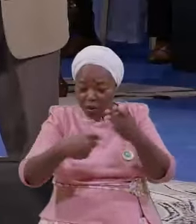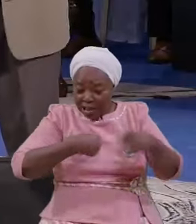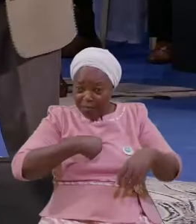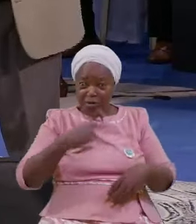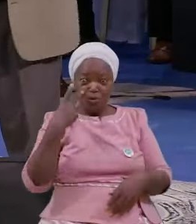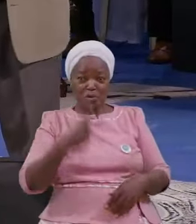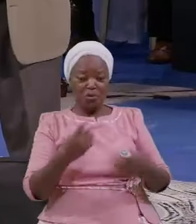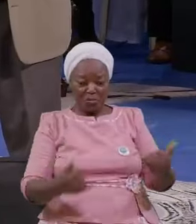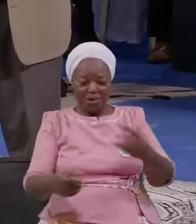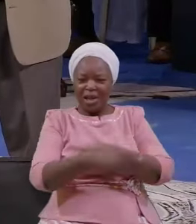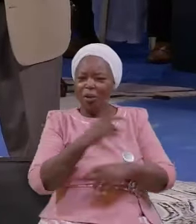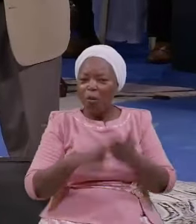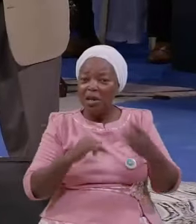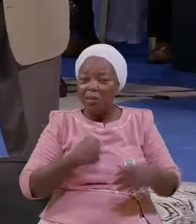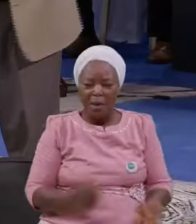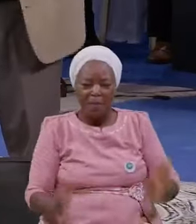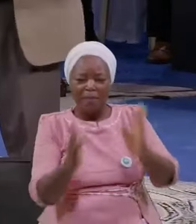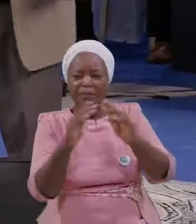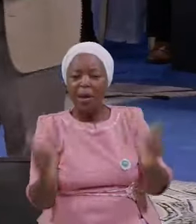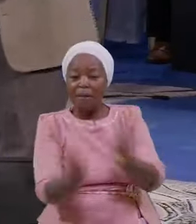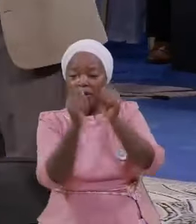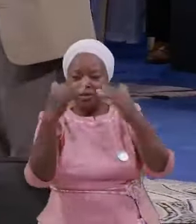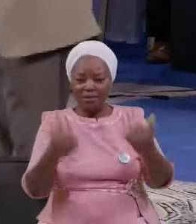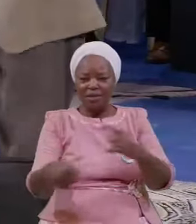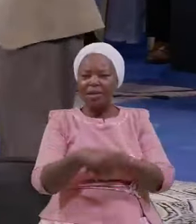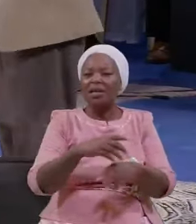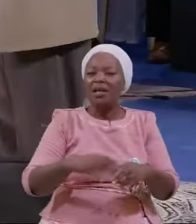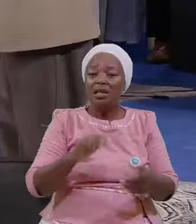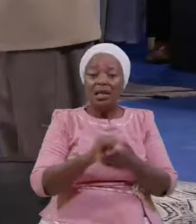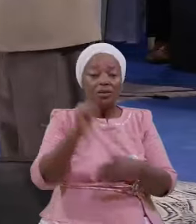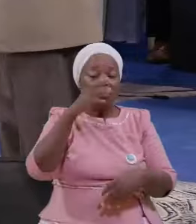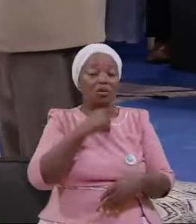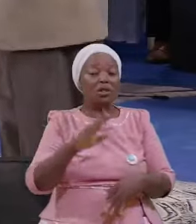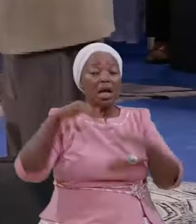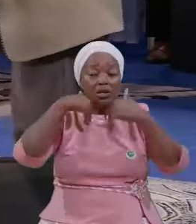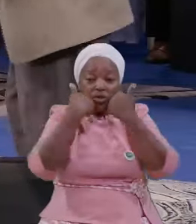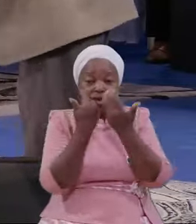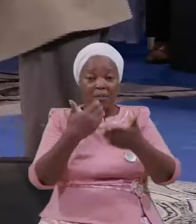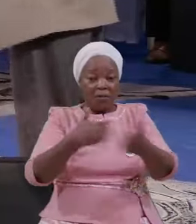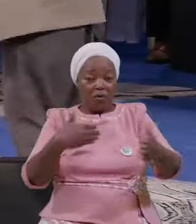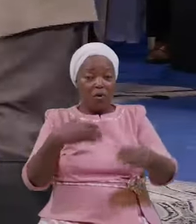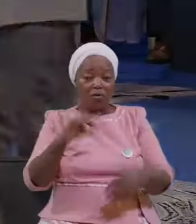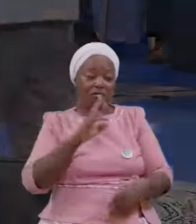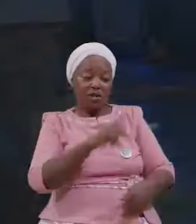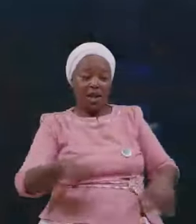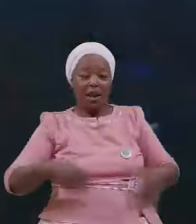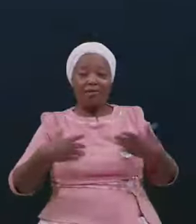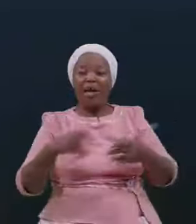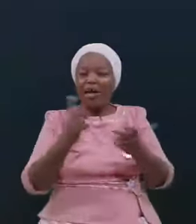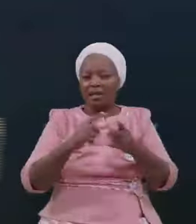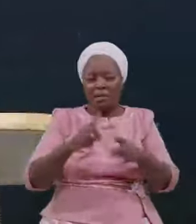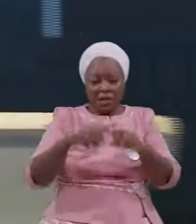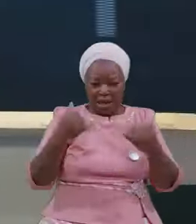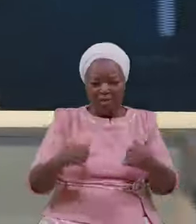She was ashamed before of her life, but now shame is gone. She was hiding, and she